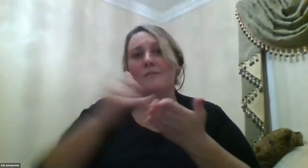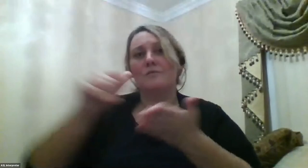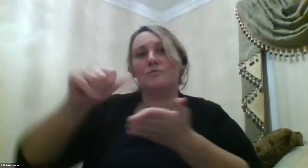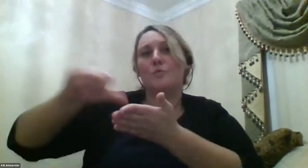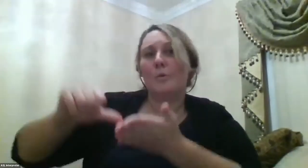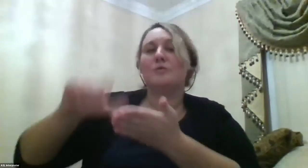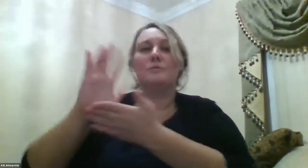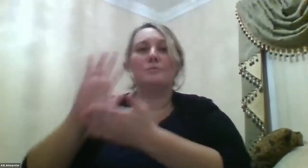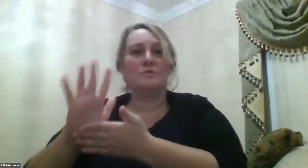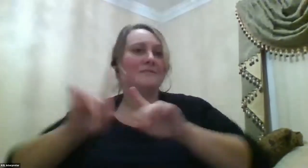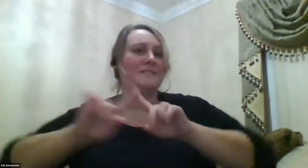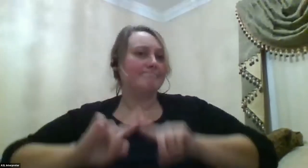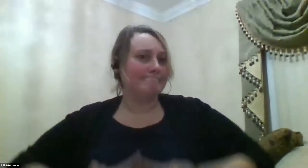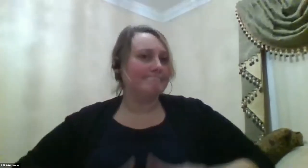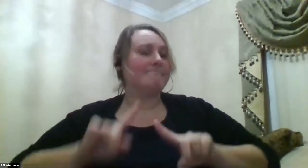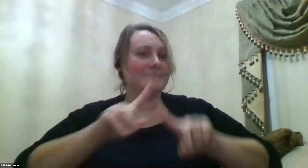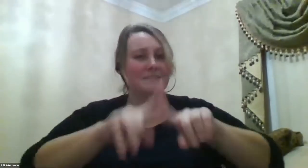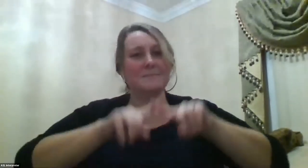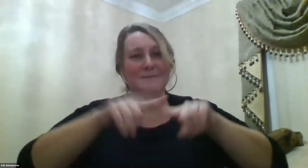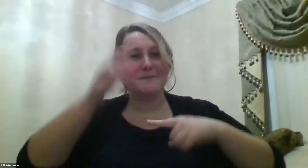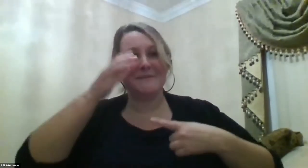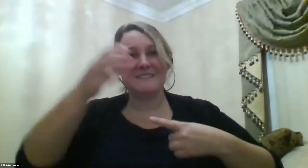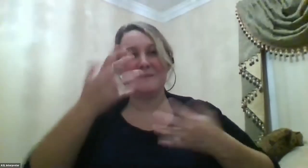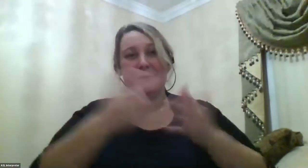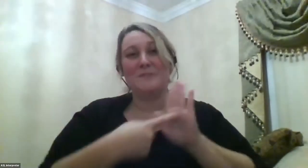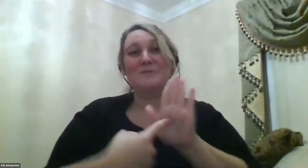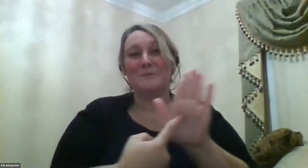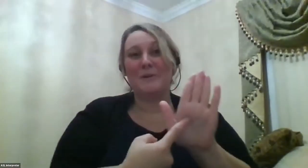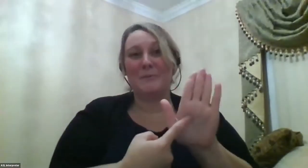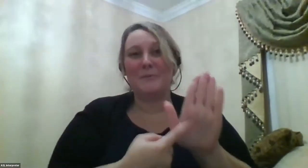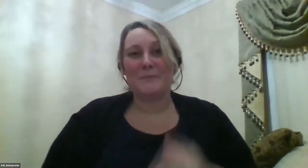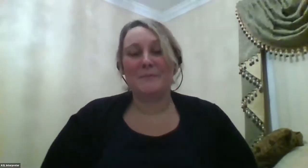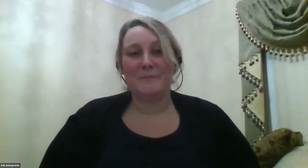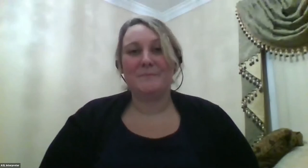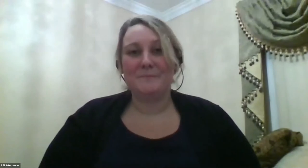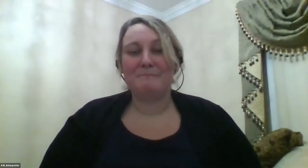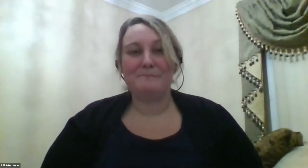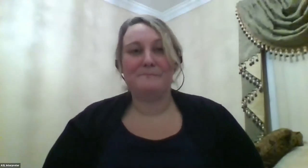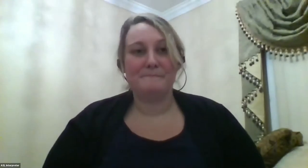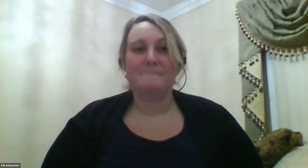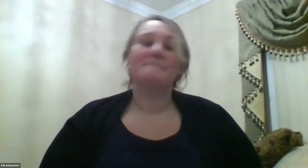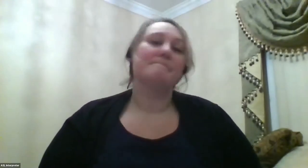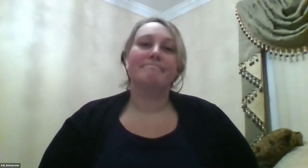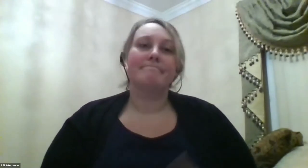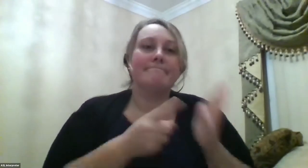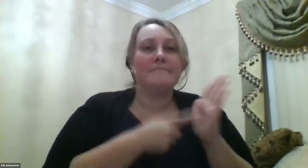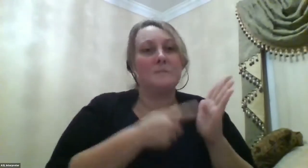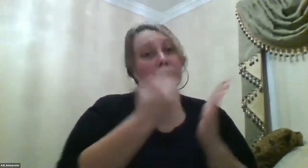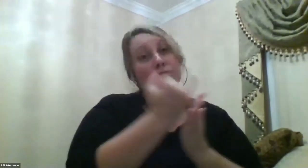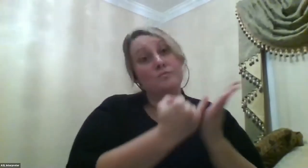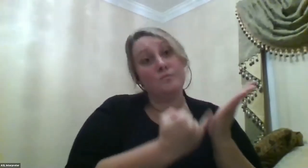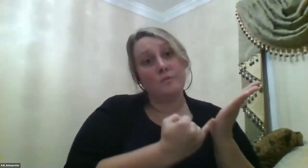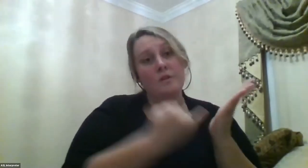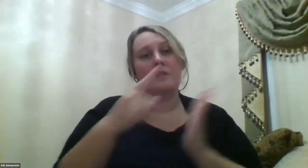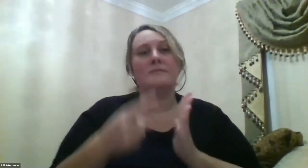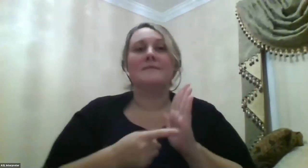the work is drawing. Another one is, um, figuration. Um, and another one is language. So